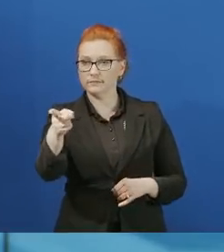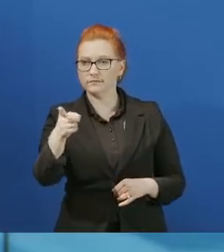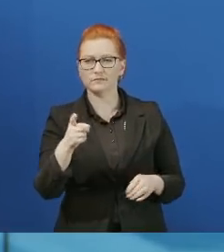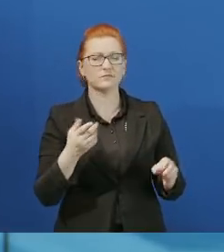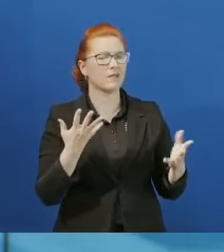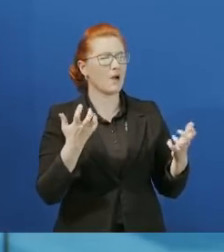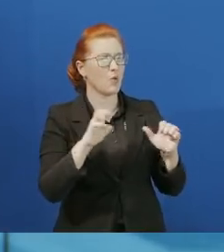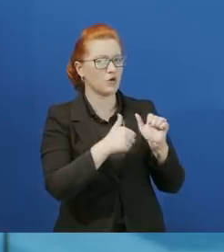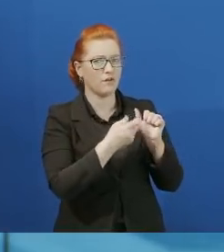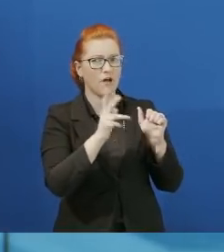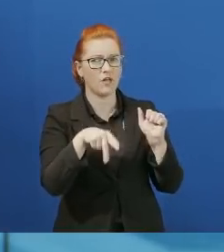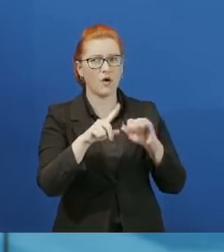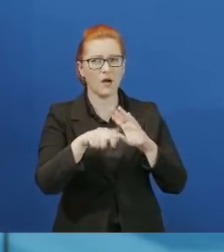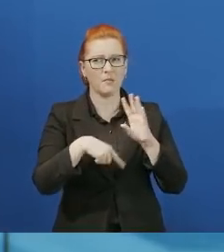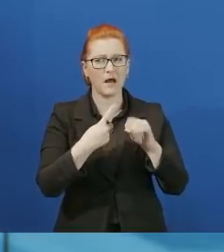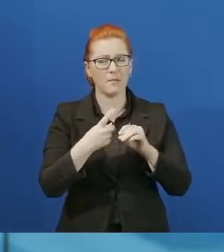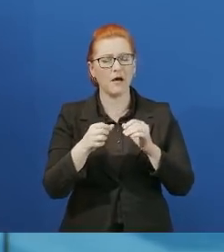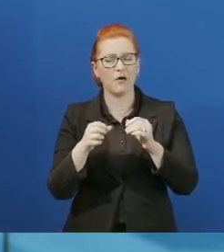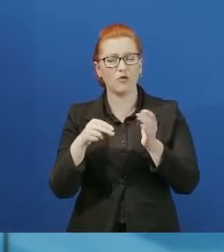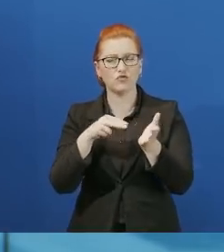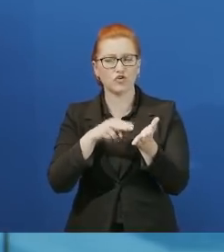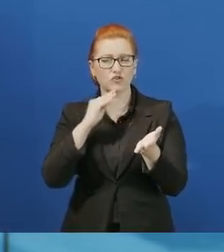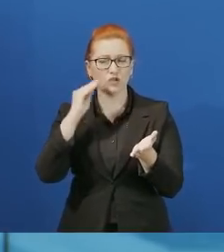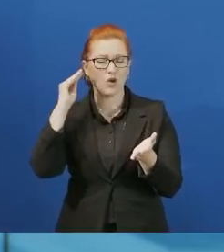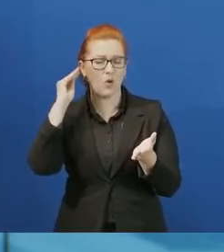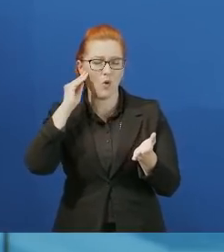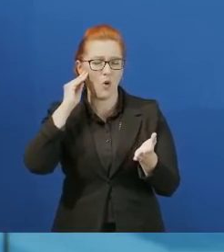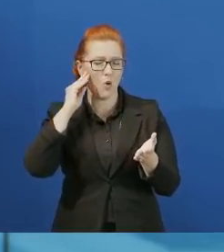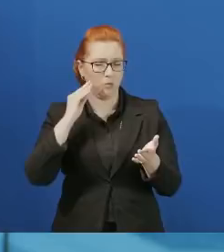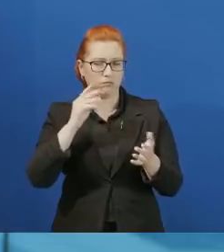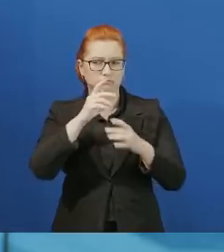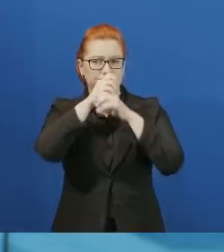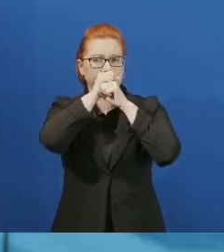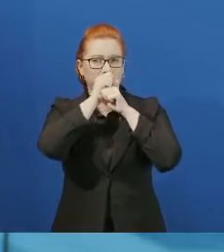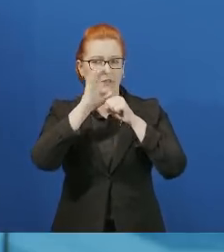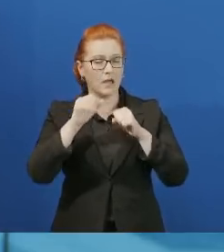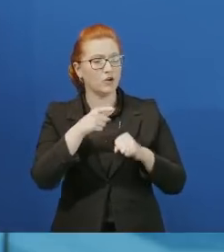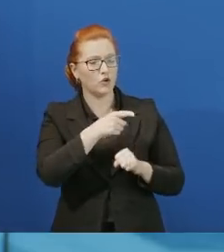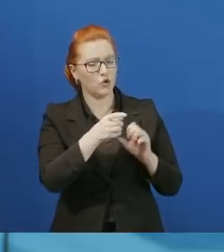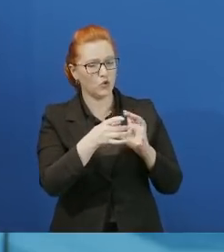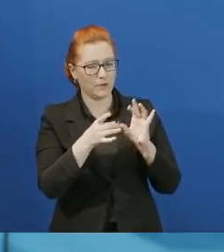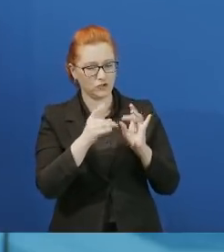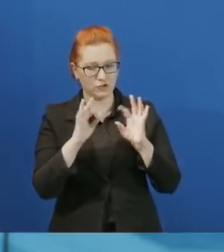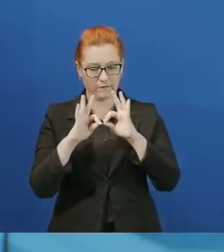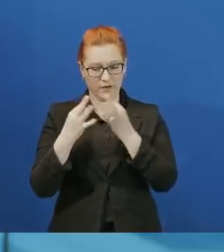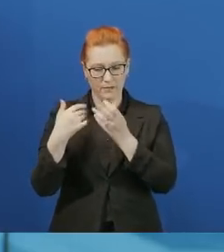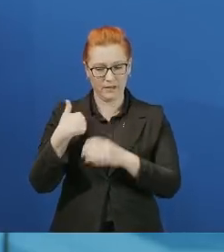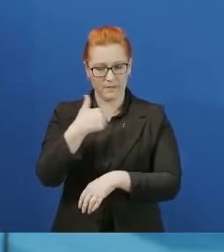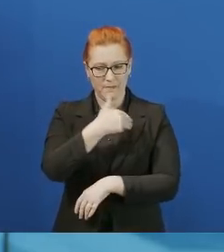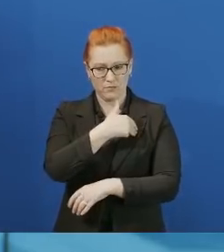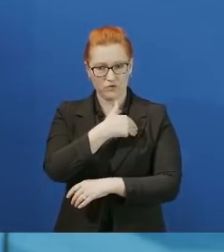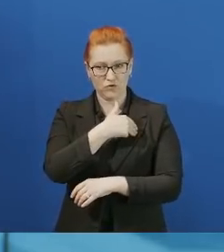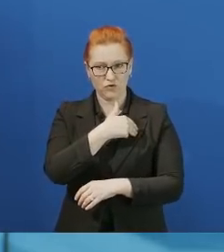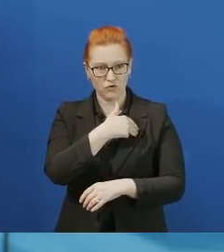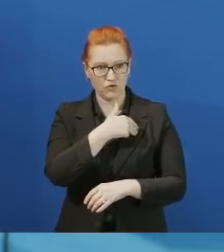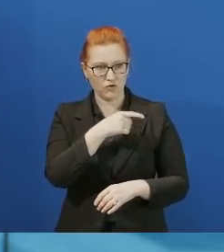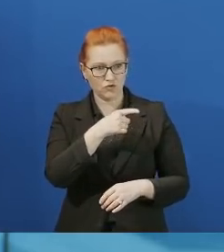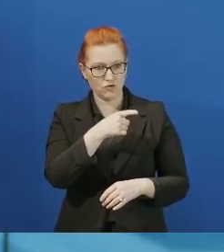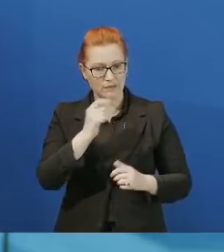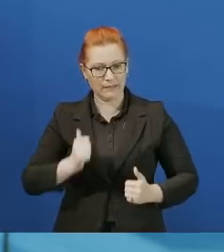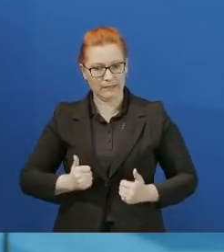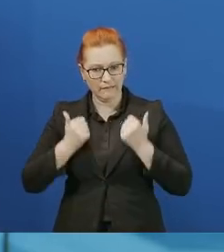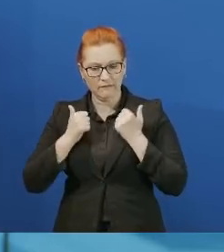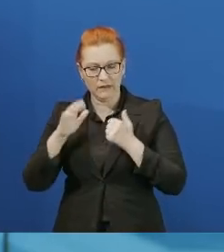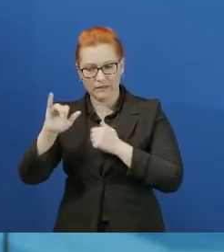on the assisted living facilities and nursing homes. You've mentioned family members that, you have living in that type of